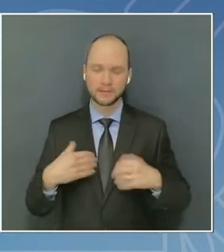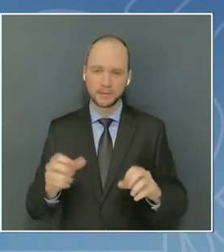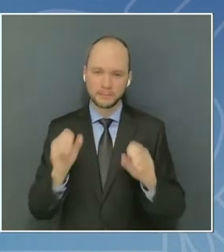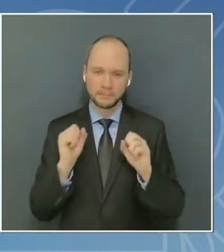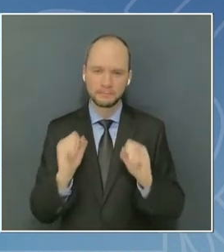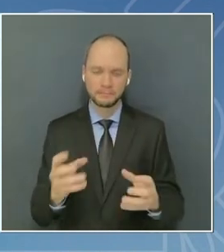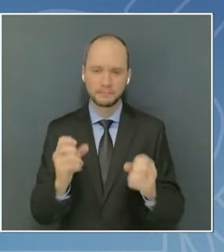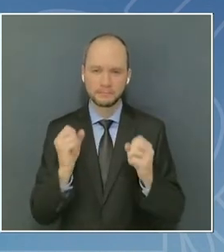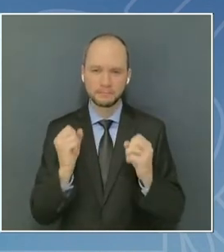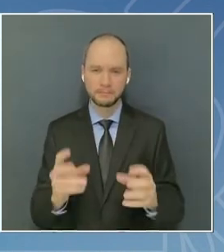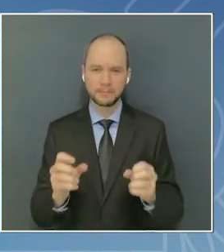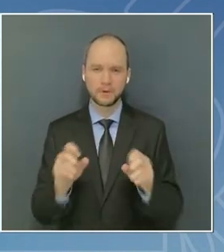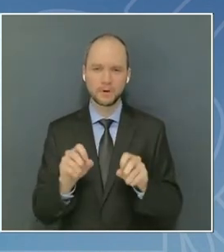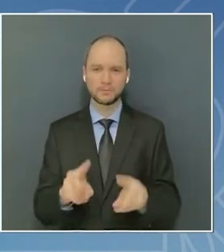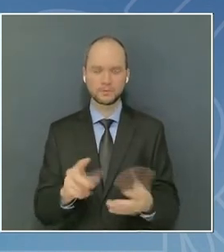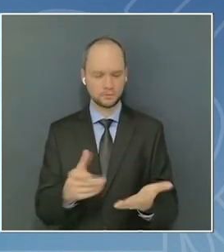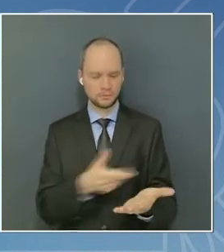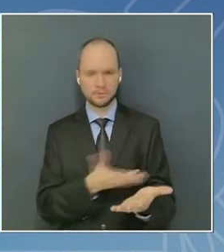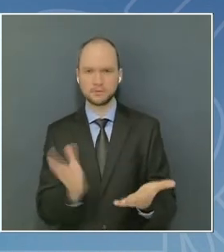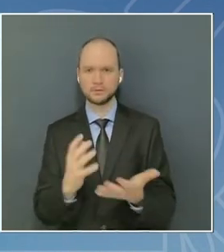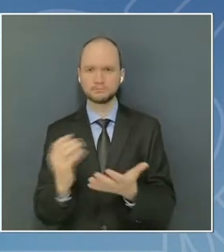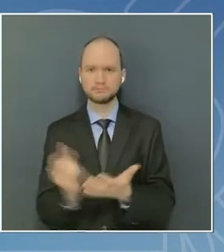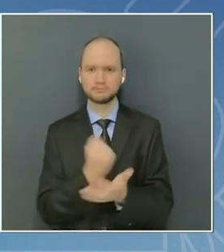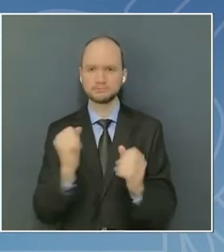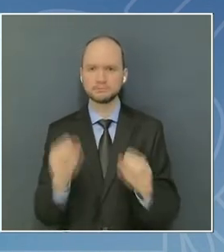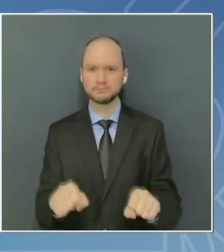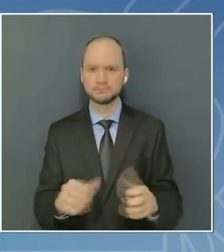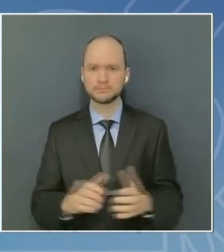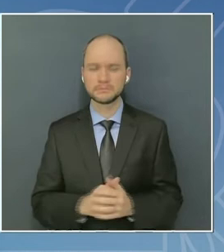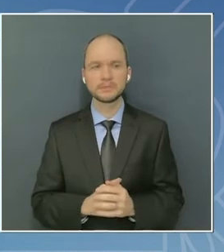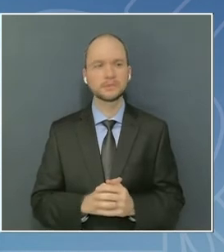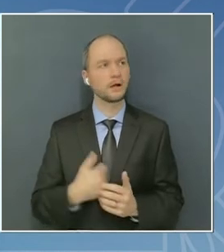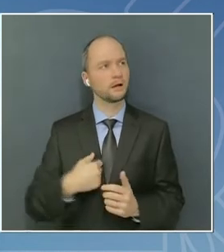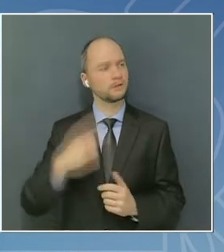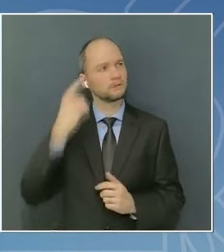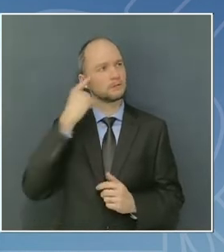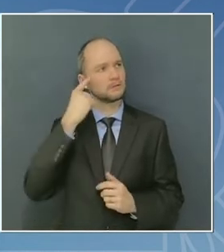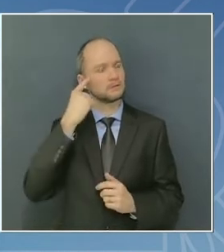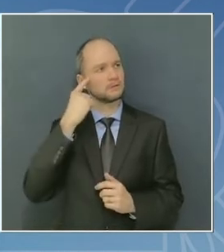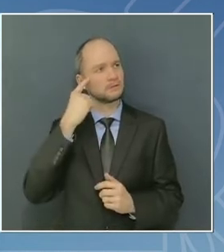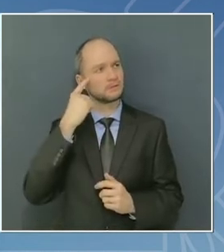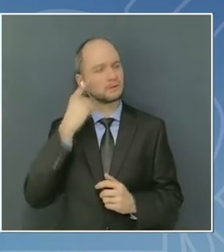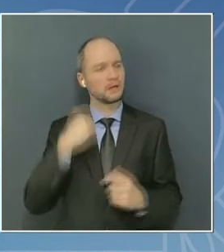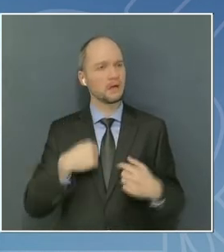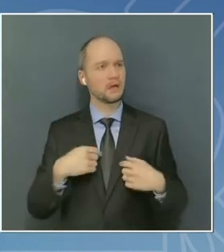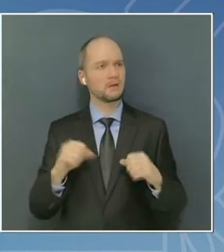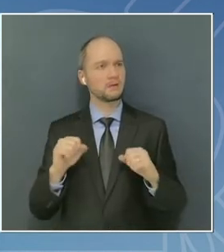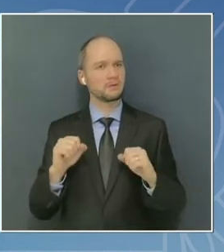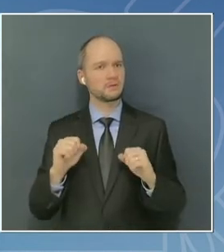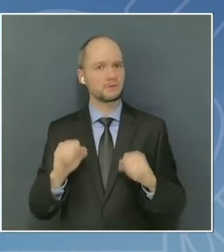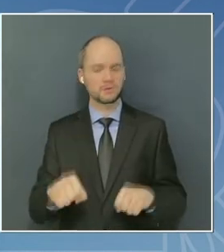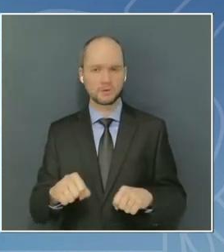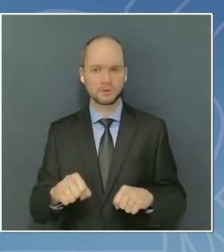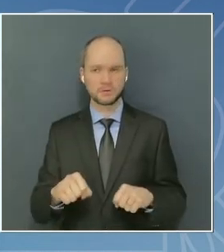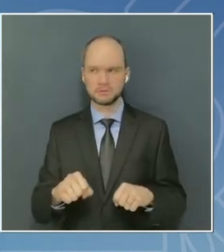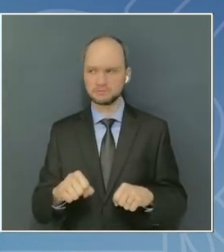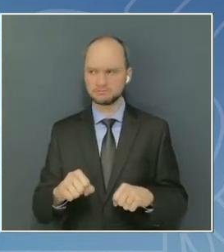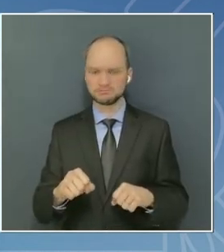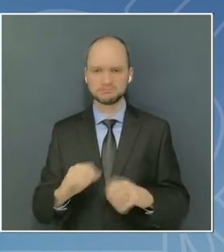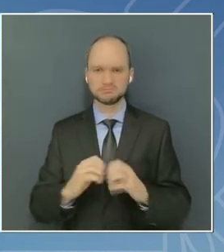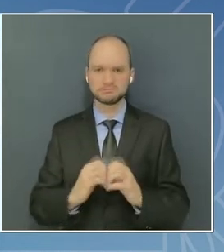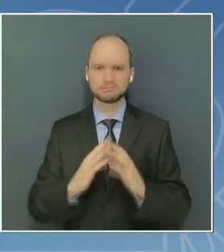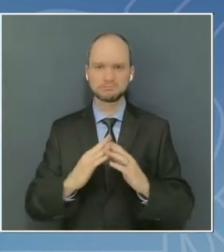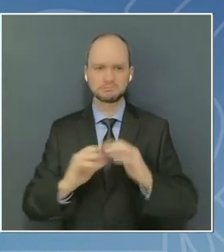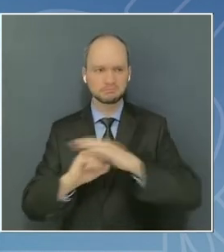that I never thought that I can start as part of the co-founder of a